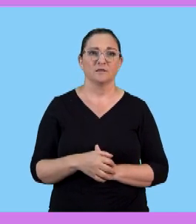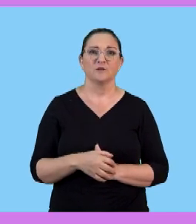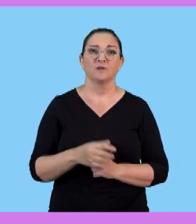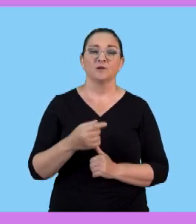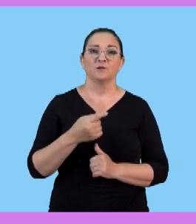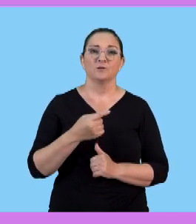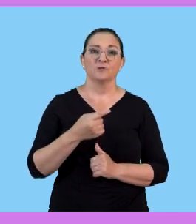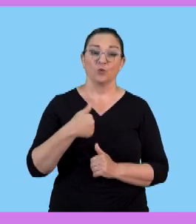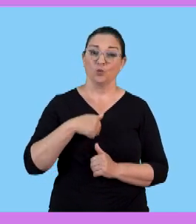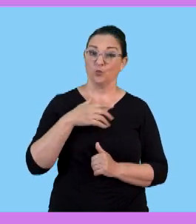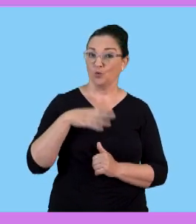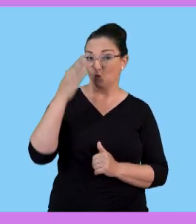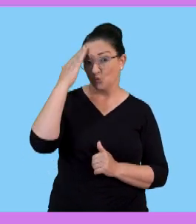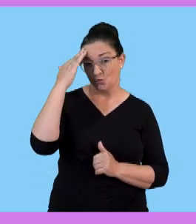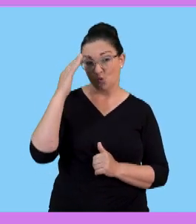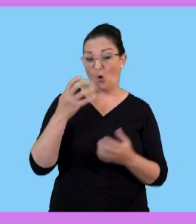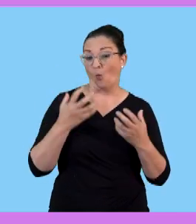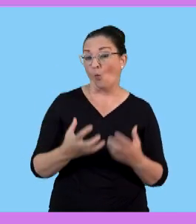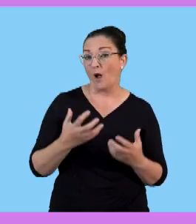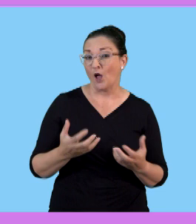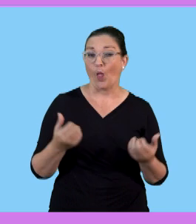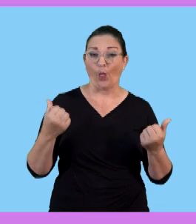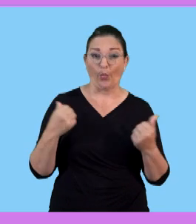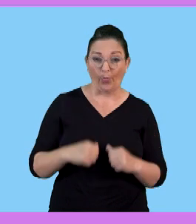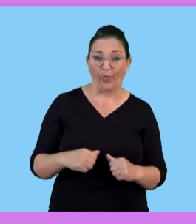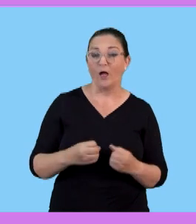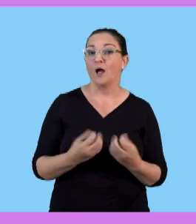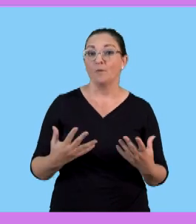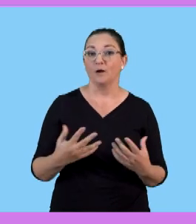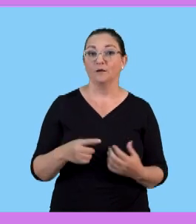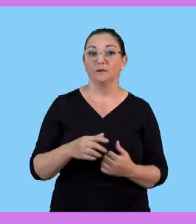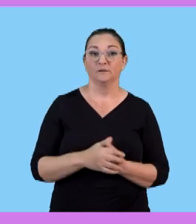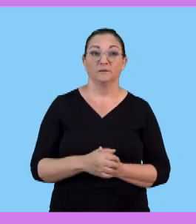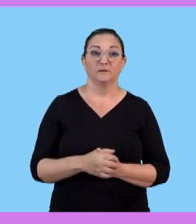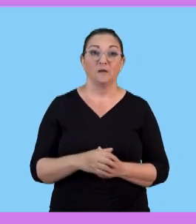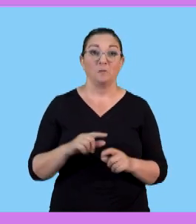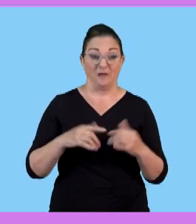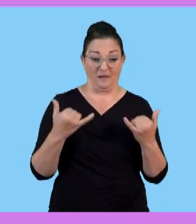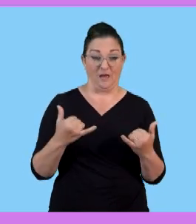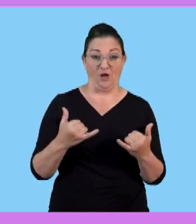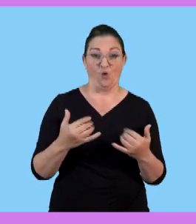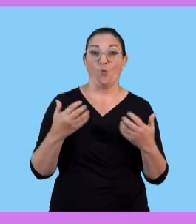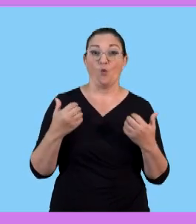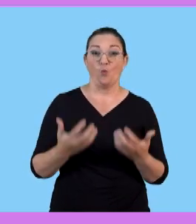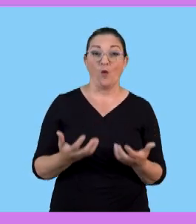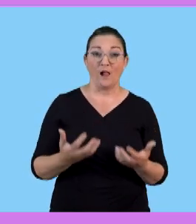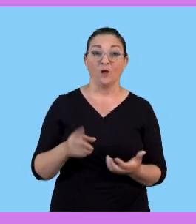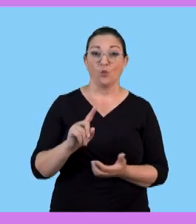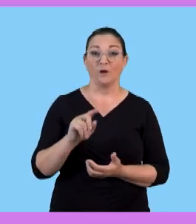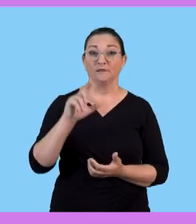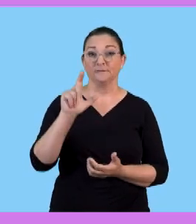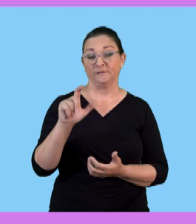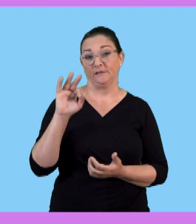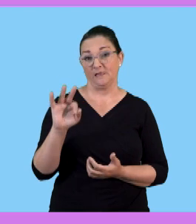this case, right, we want to know how much weight must she lose, right? She's currently weighing 73